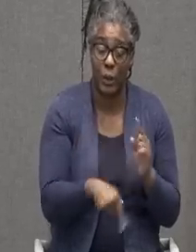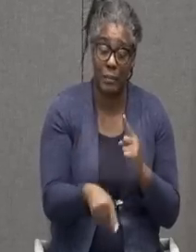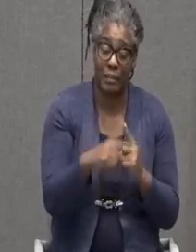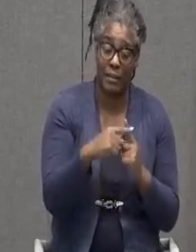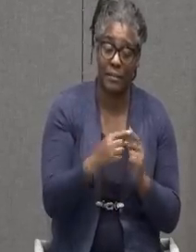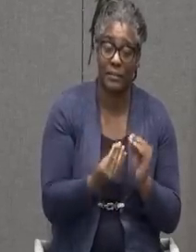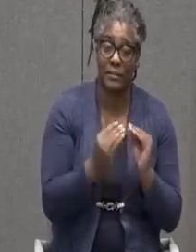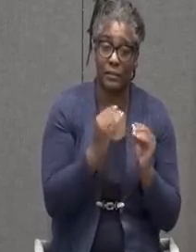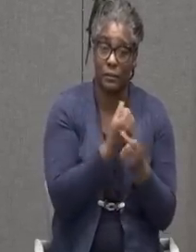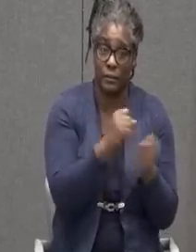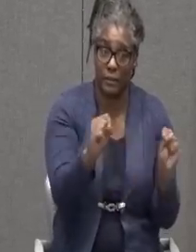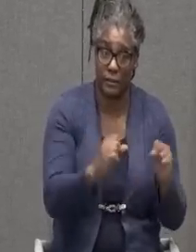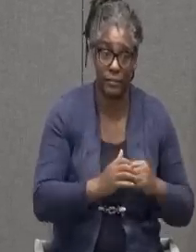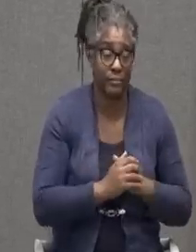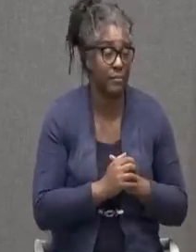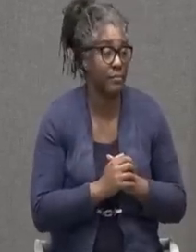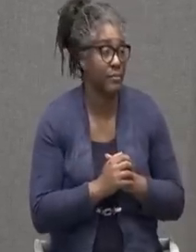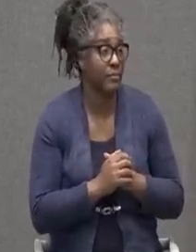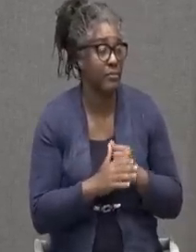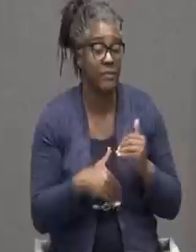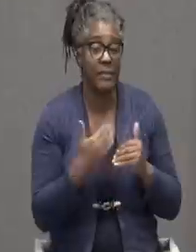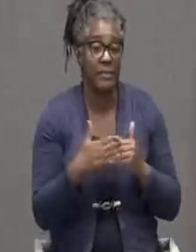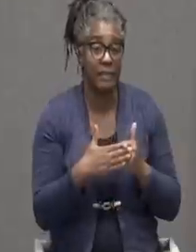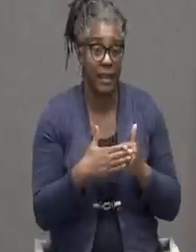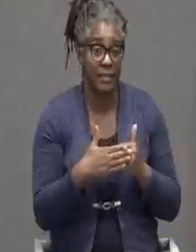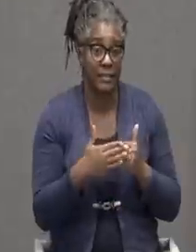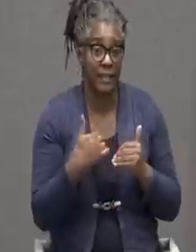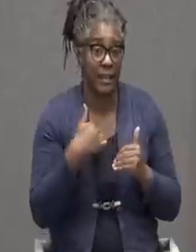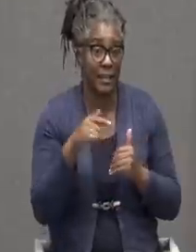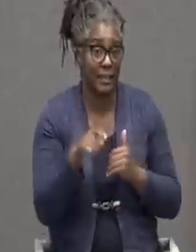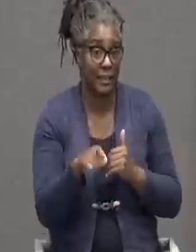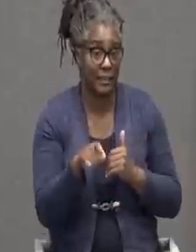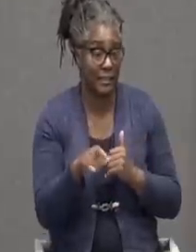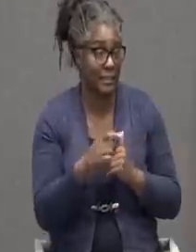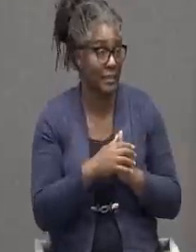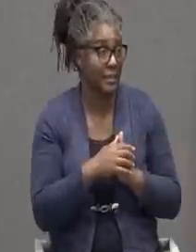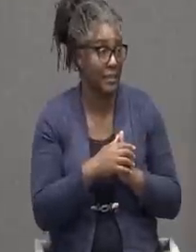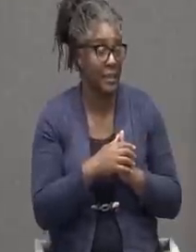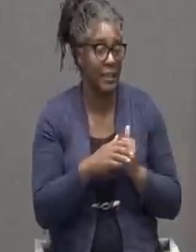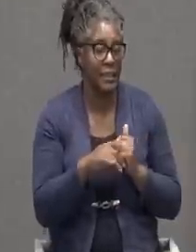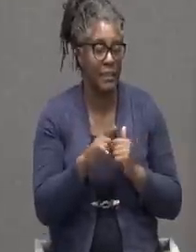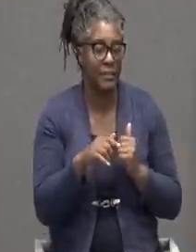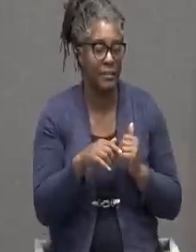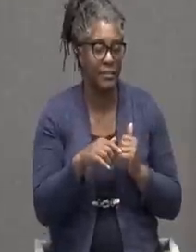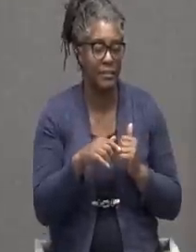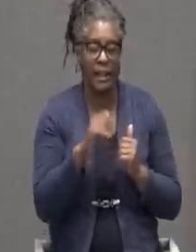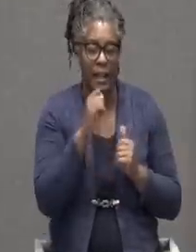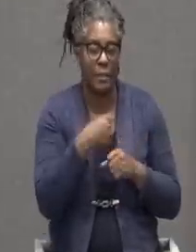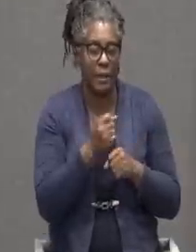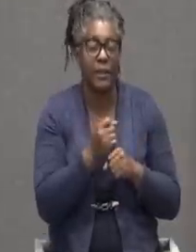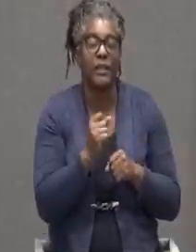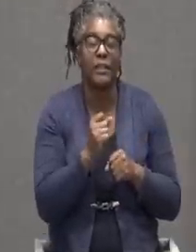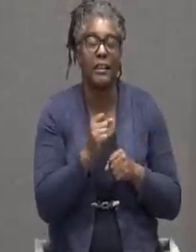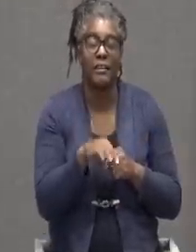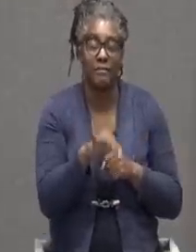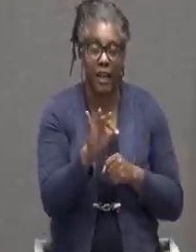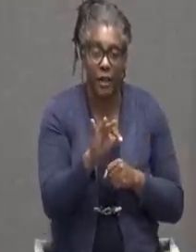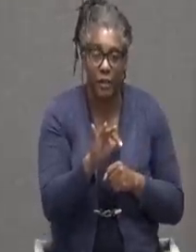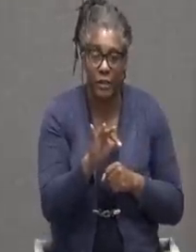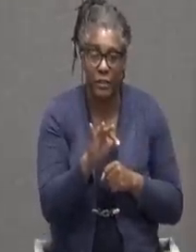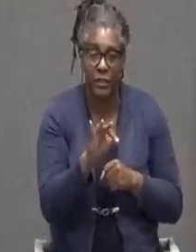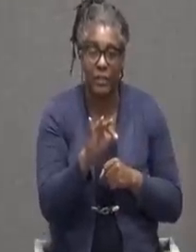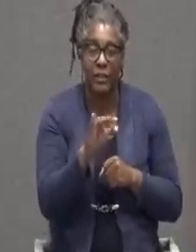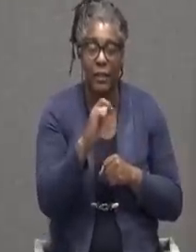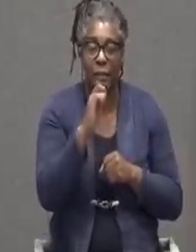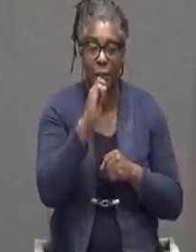And the next thing I need is, next thing I found are some popsicle sticks, some